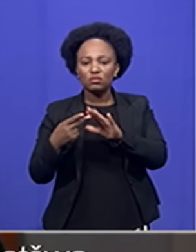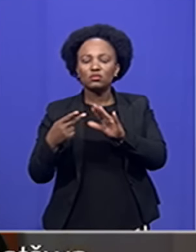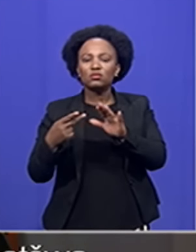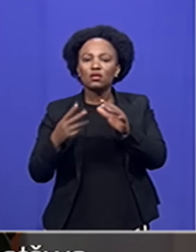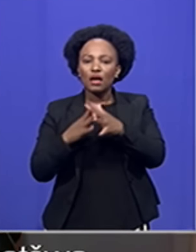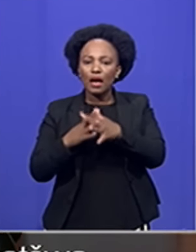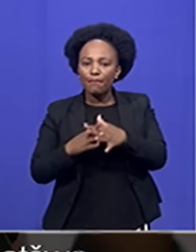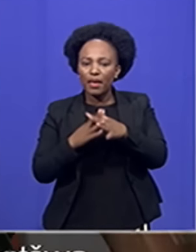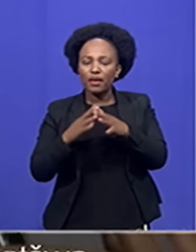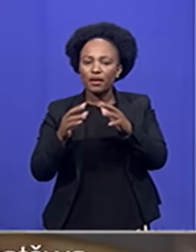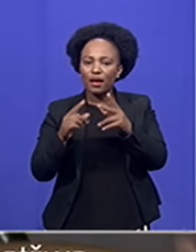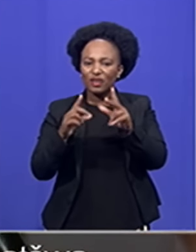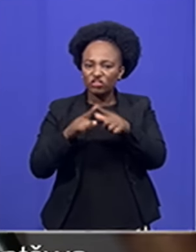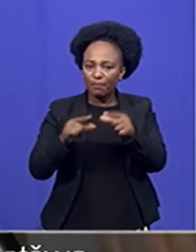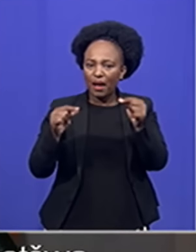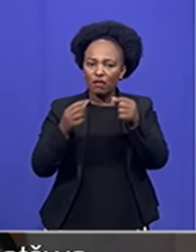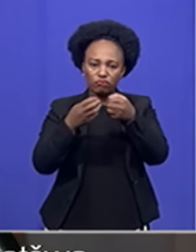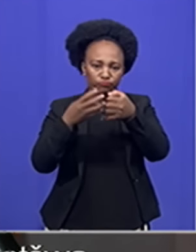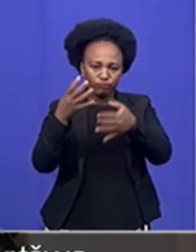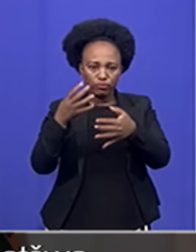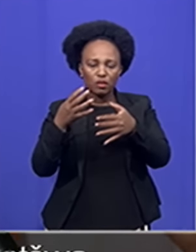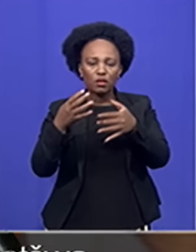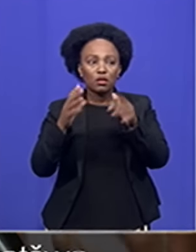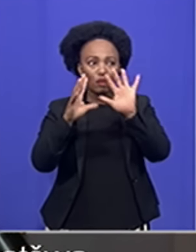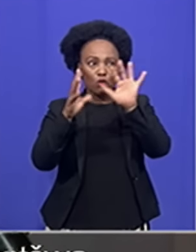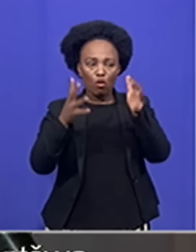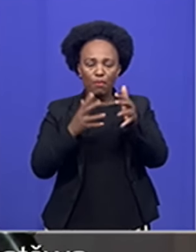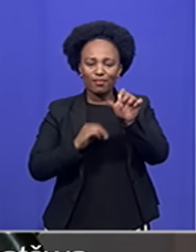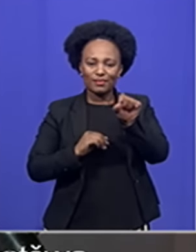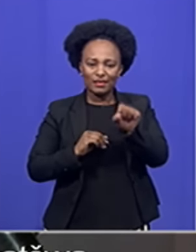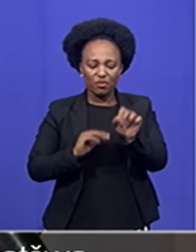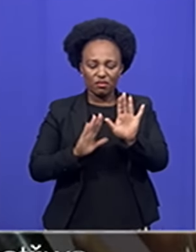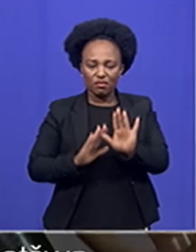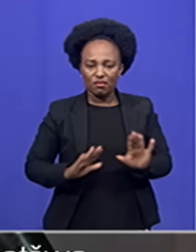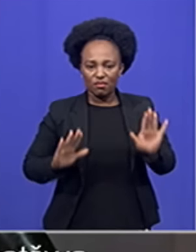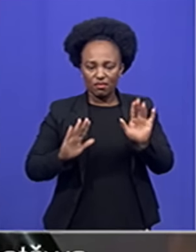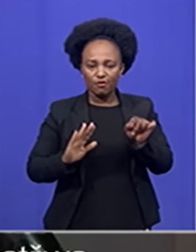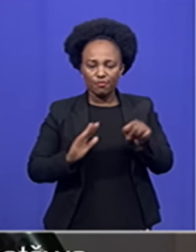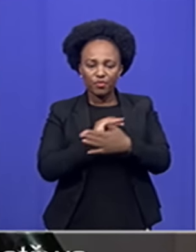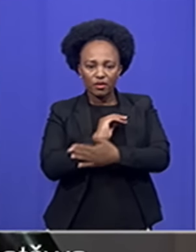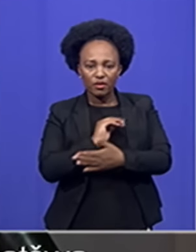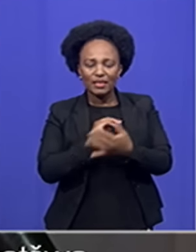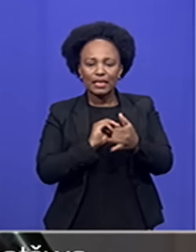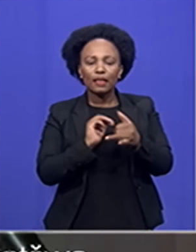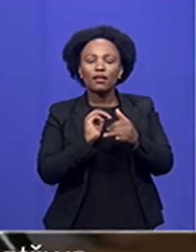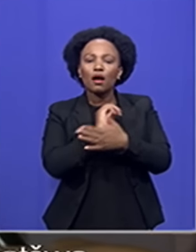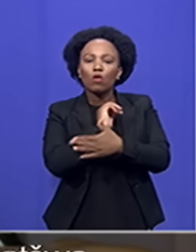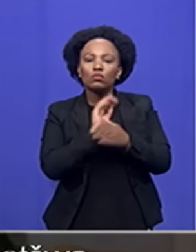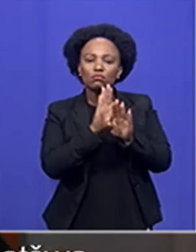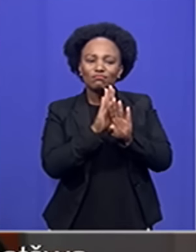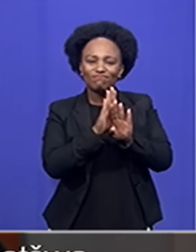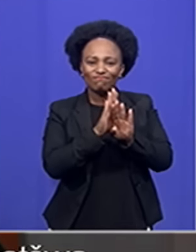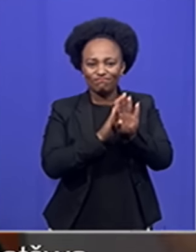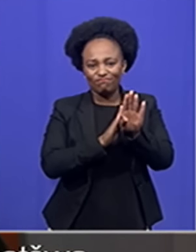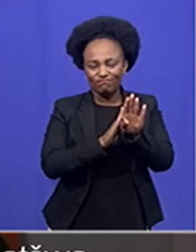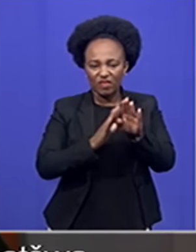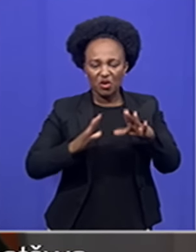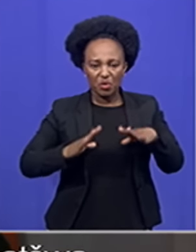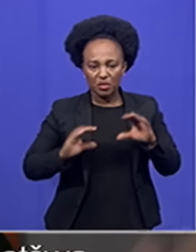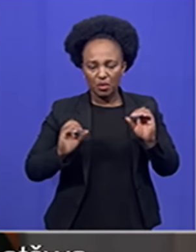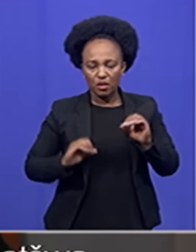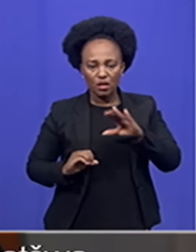EU America Japan and then go na le tsa global south ke tse leng gore re di consider as developing countries naga e tshwana le China